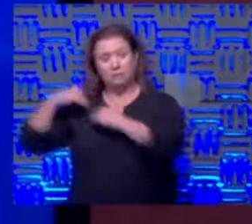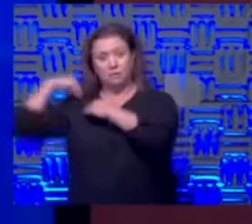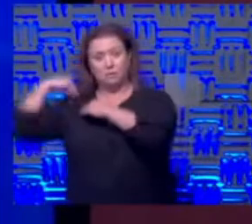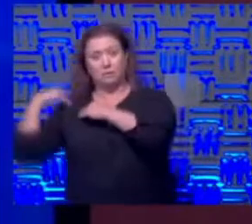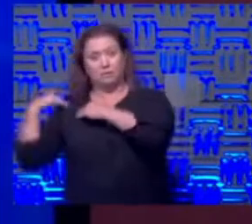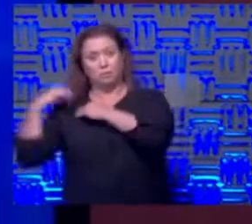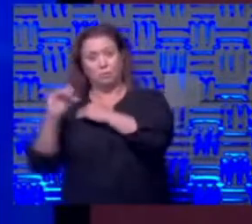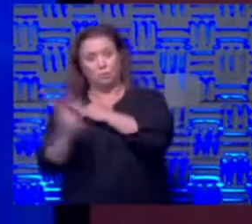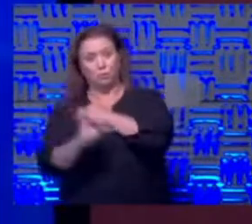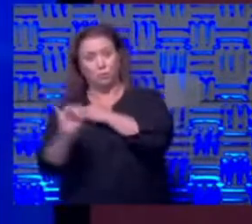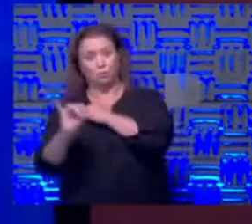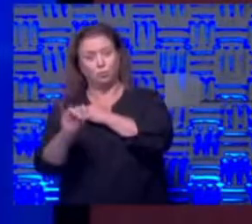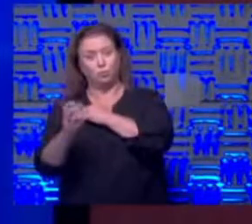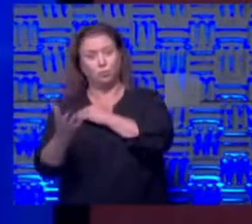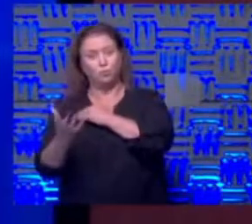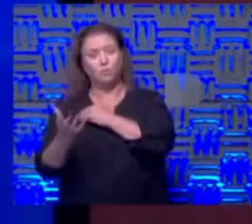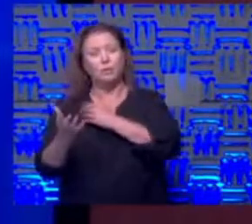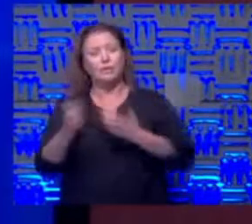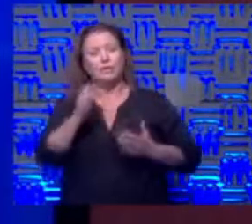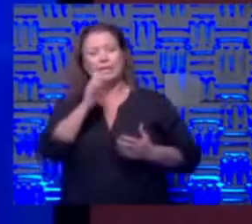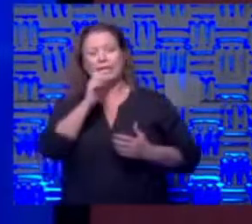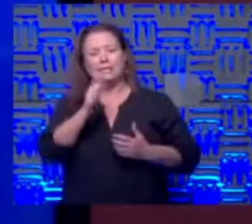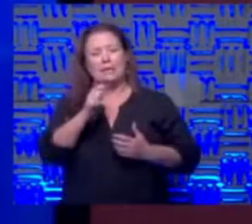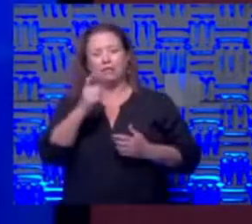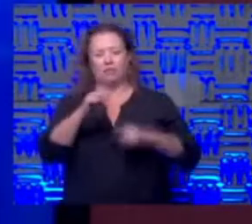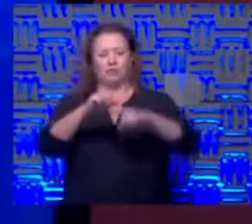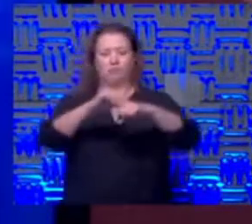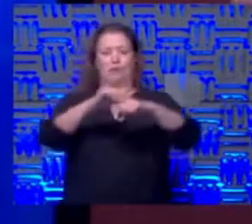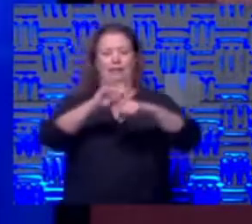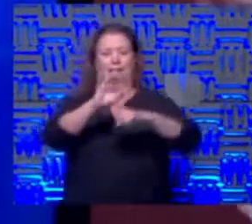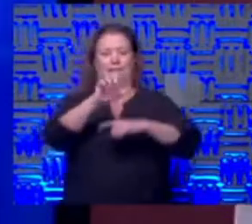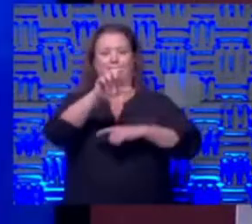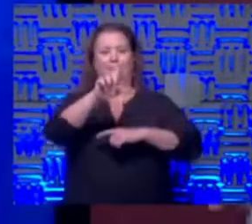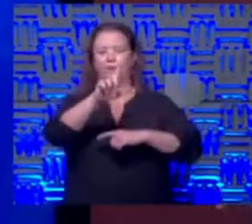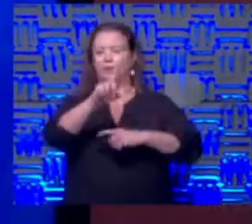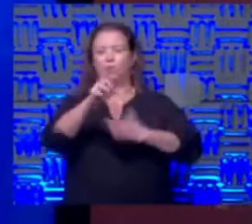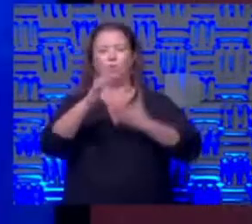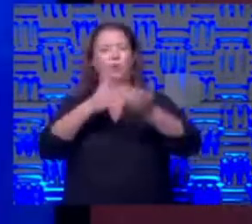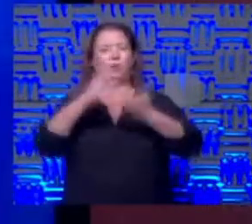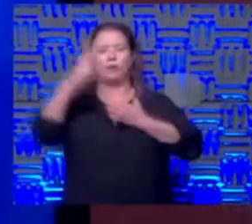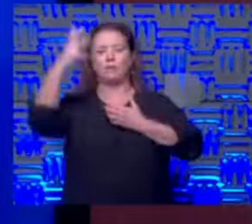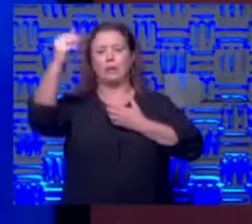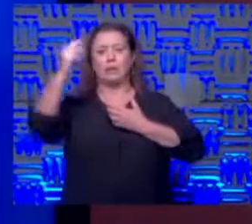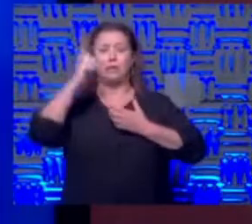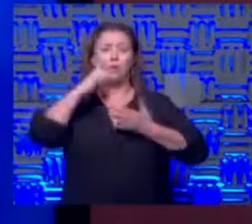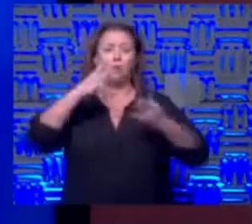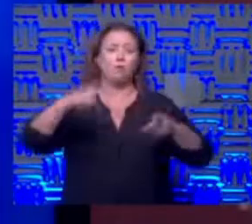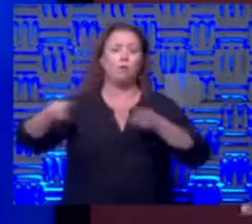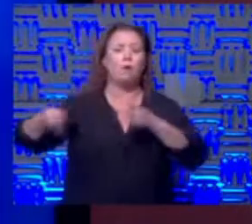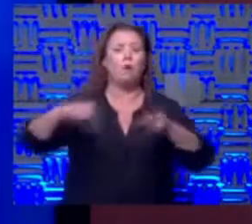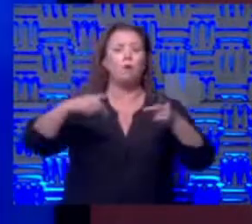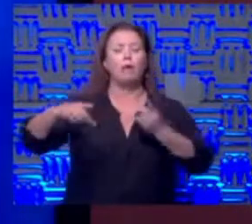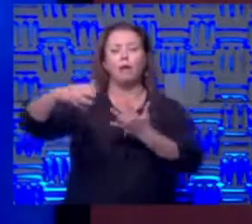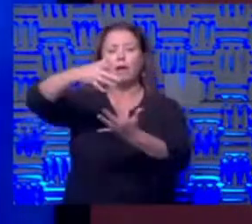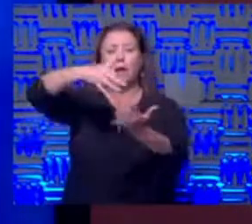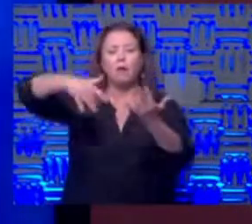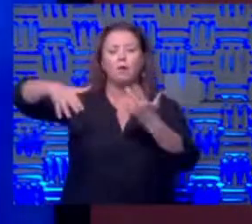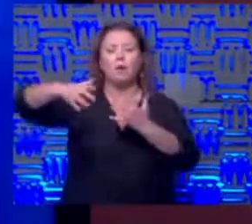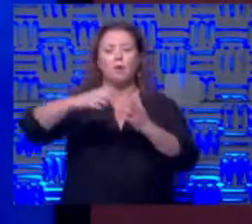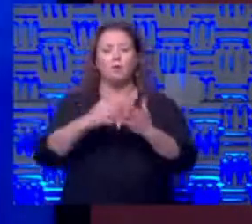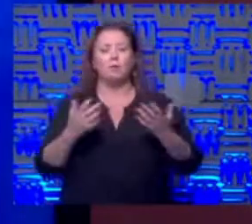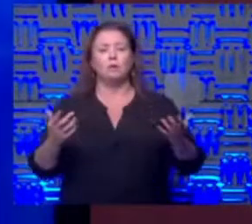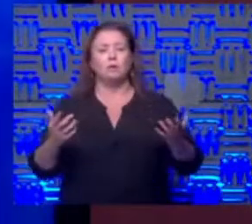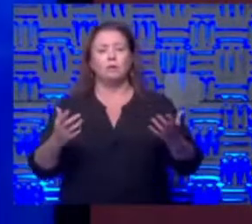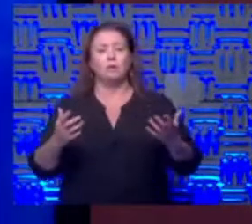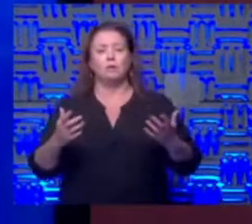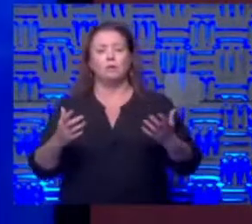responsible? Because it's not just a practice field. They do whatever they do outside. If they're going to go out to a party or you hang around or do stuff, then